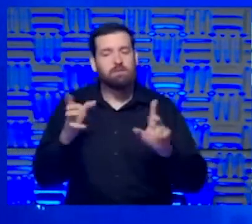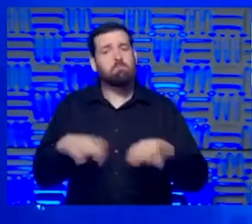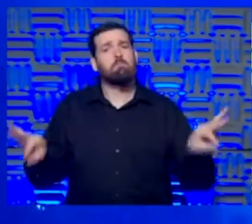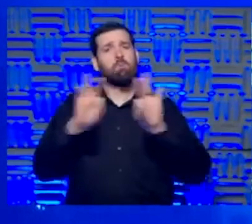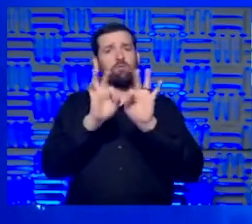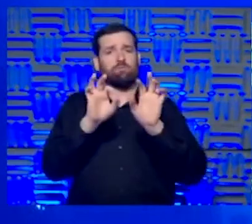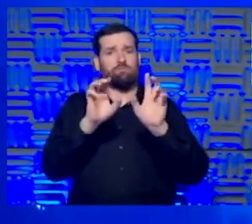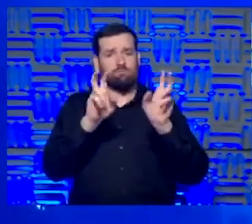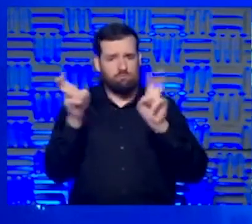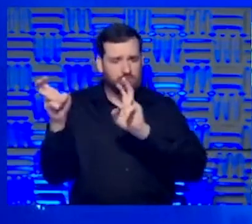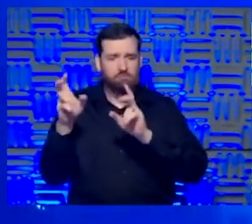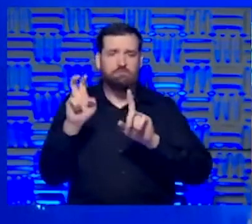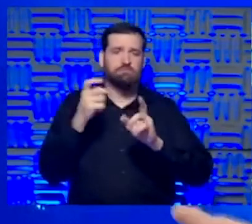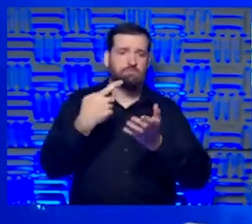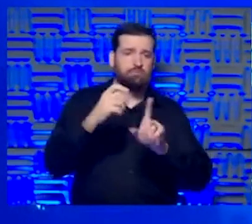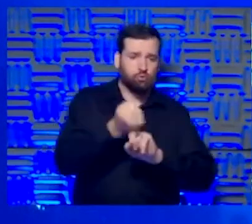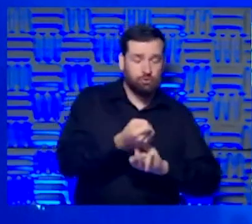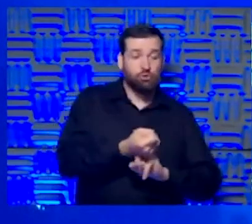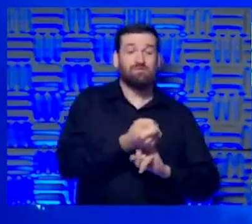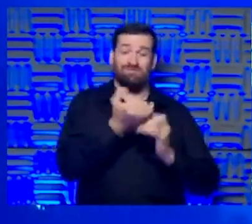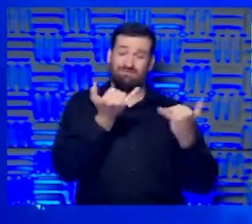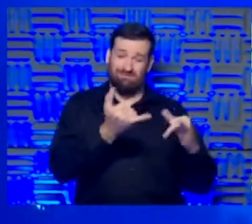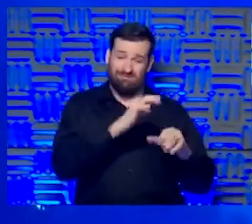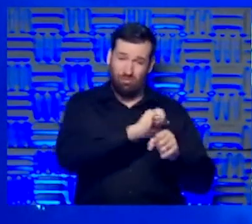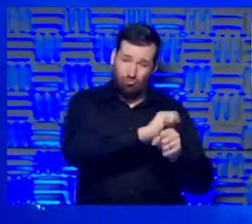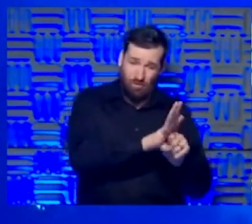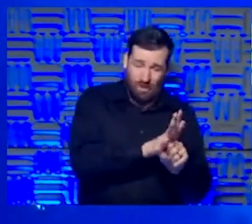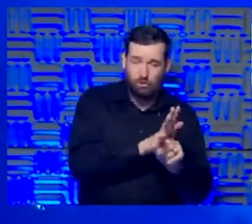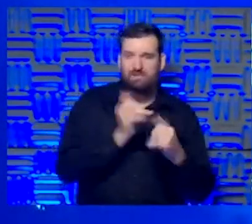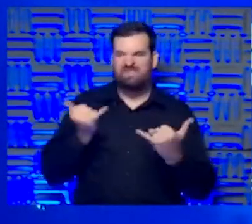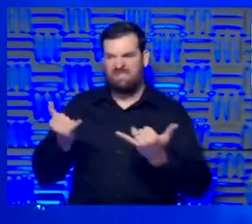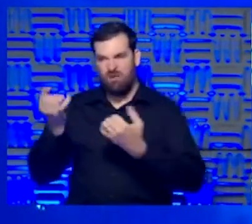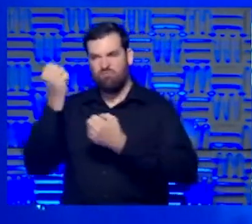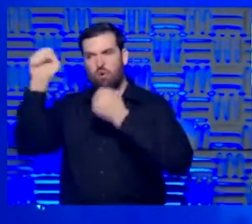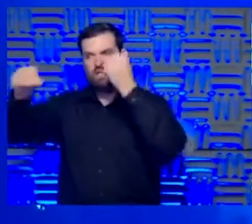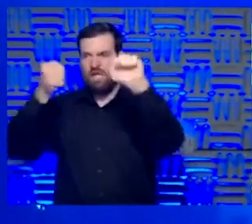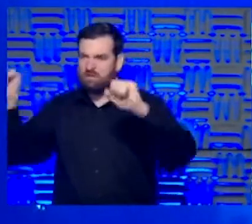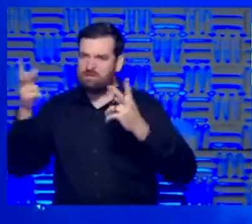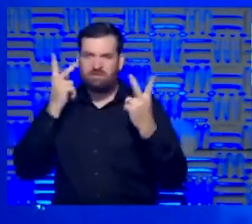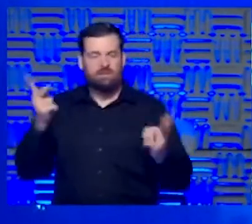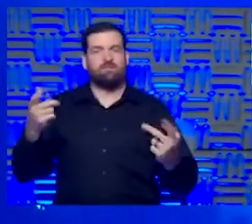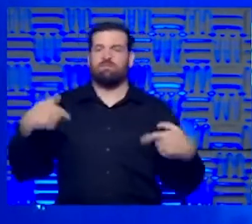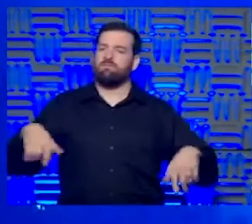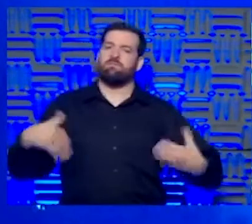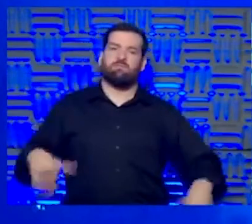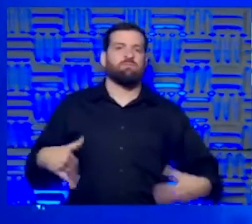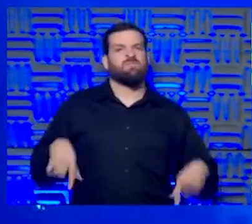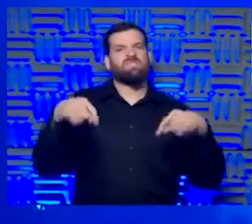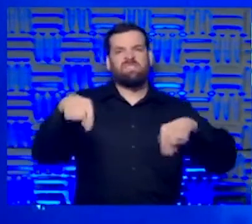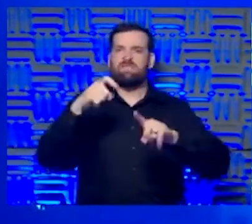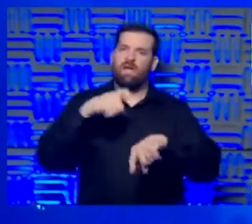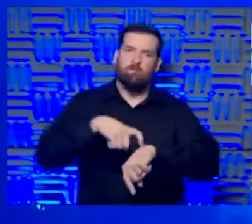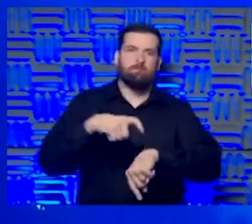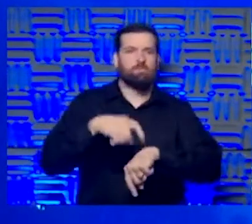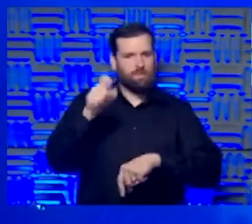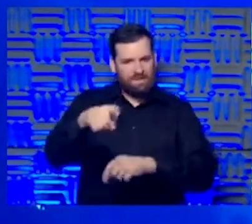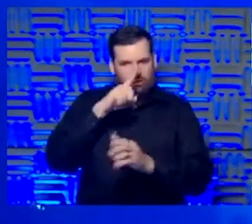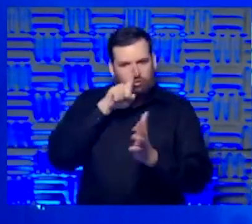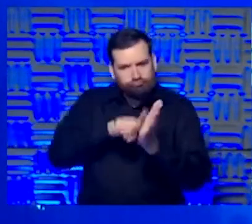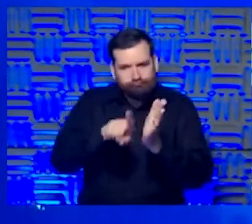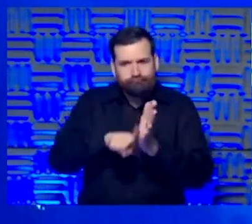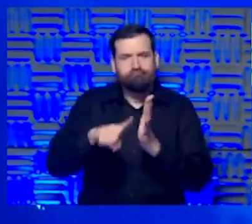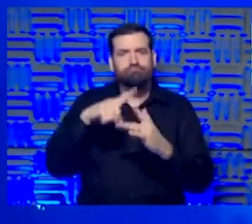that coronavirus and now protests and the things we're seeing in our streets, wow, this is a time that we need to explore the mental health aspects, the